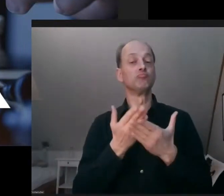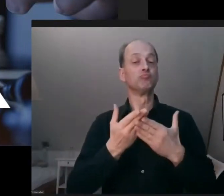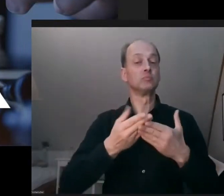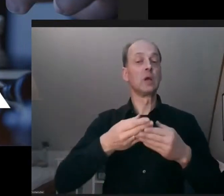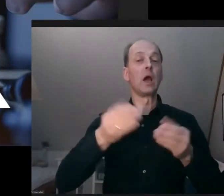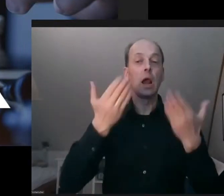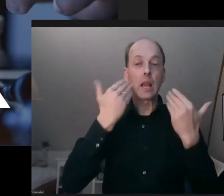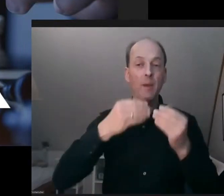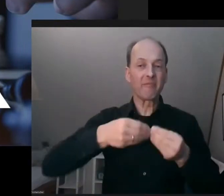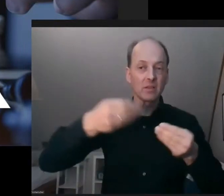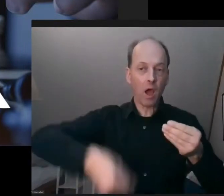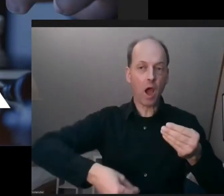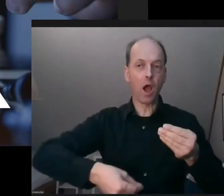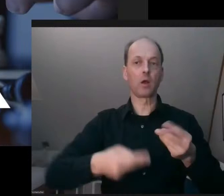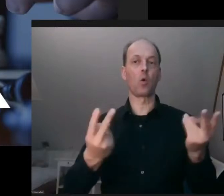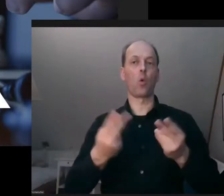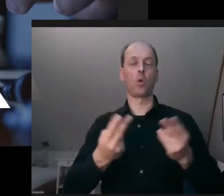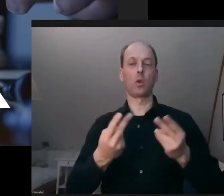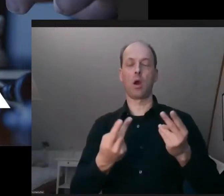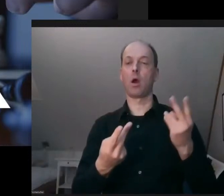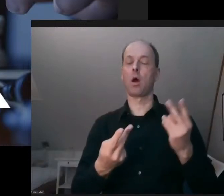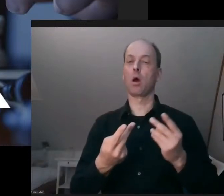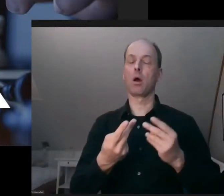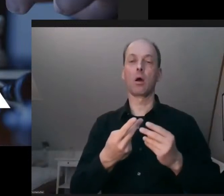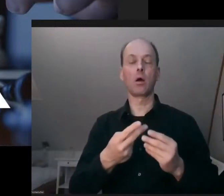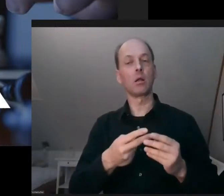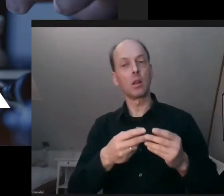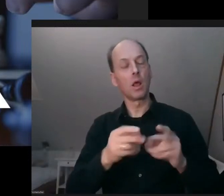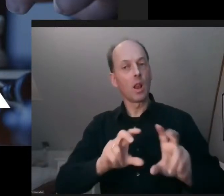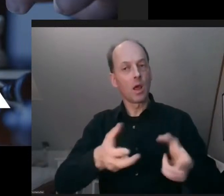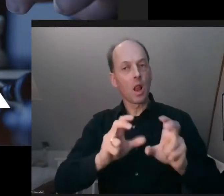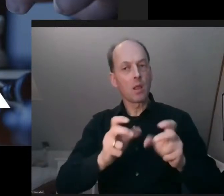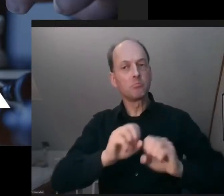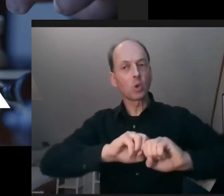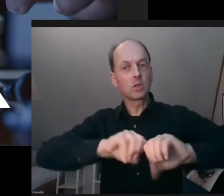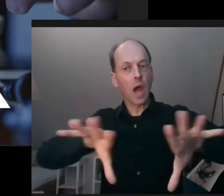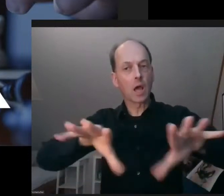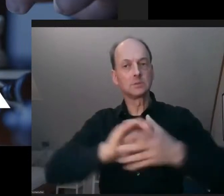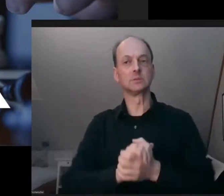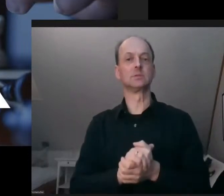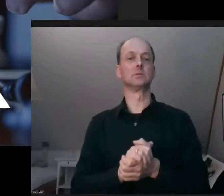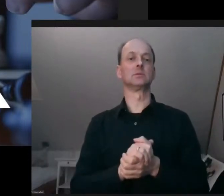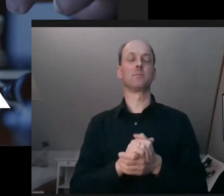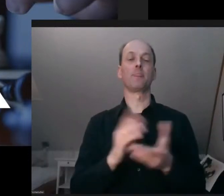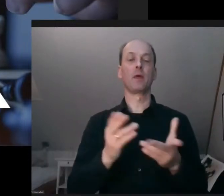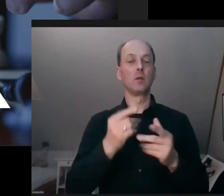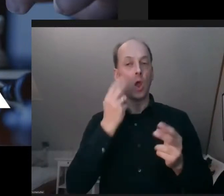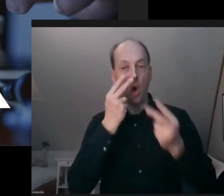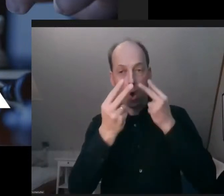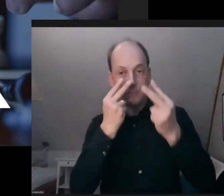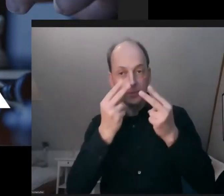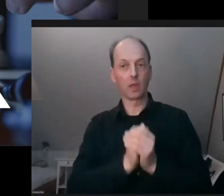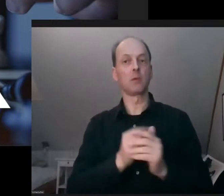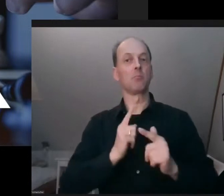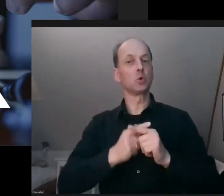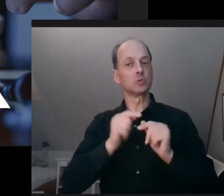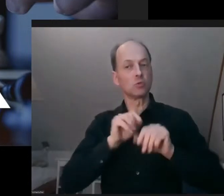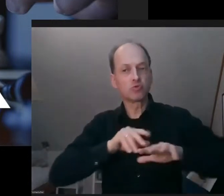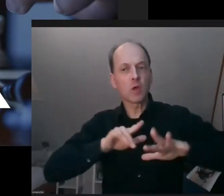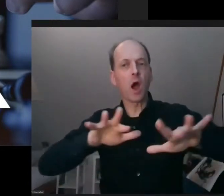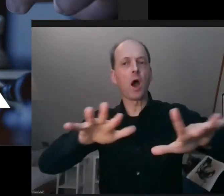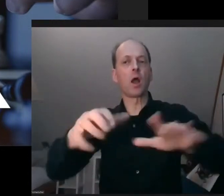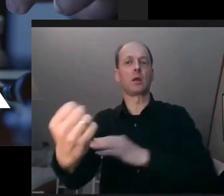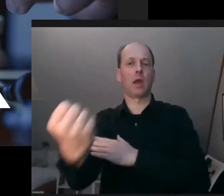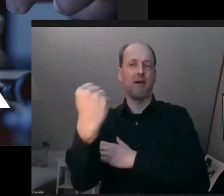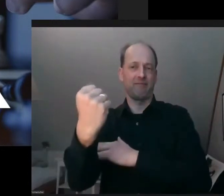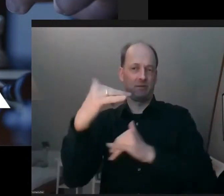climate agreements, for example, podcasts, if it's not in the film industry. Everywhere where we report about the climate crisis, they have certain